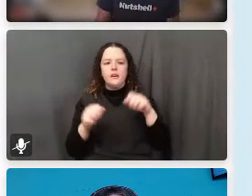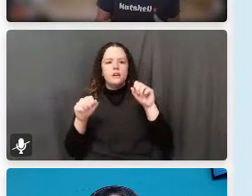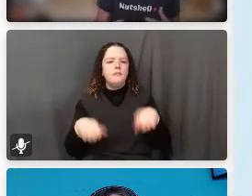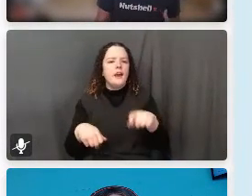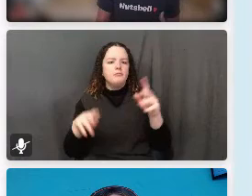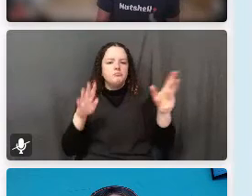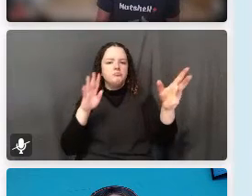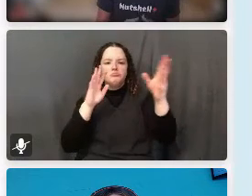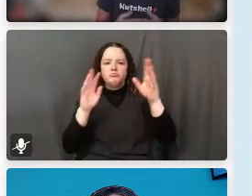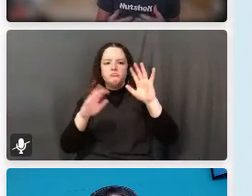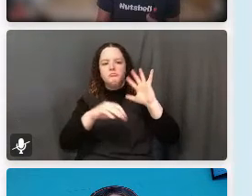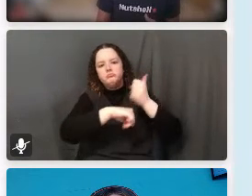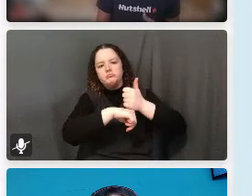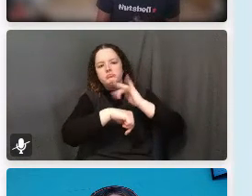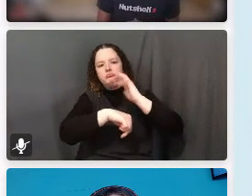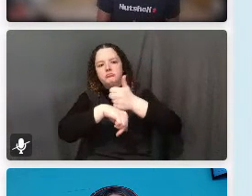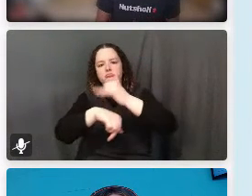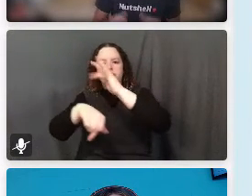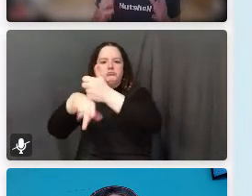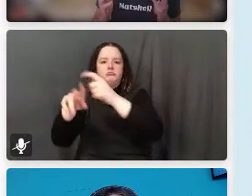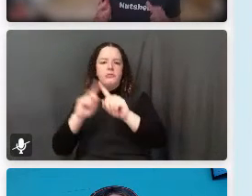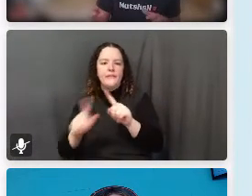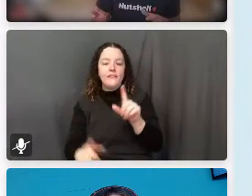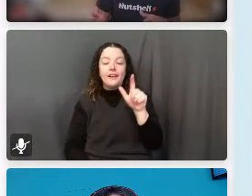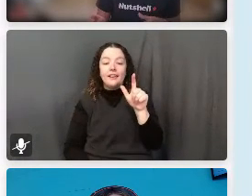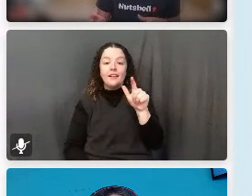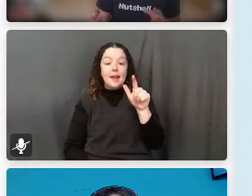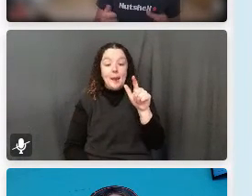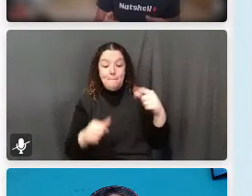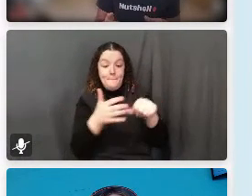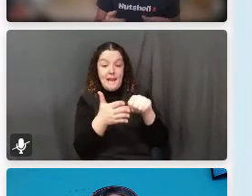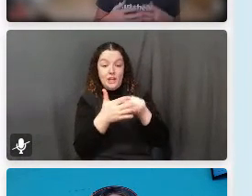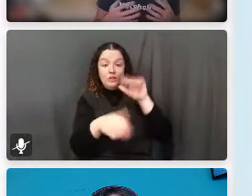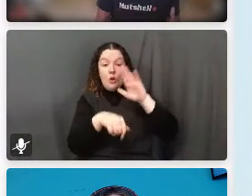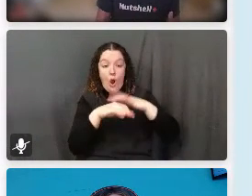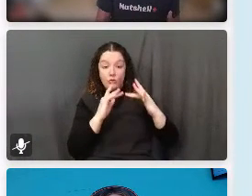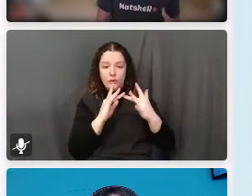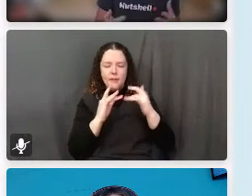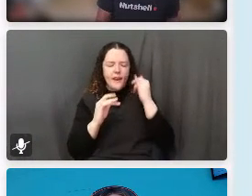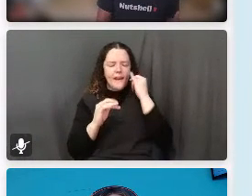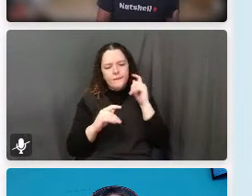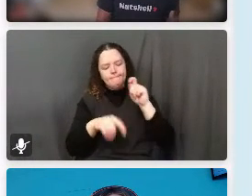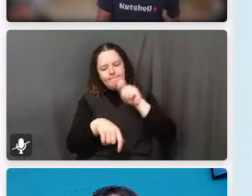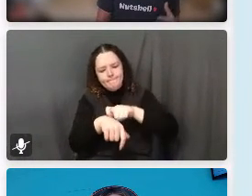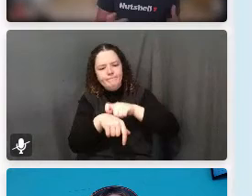unique branded landing pages to host on your website. So if you're taking the time to build out that beautifully designed email marketing campaign or drip